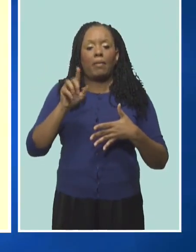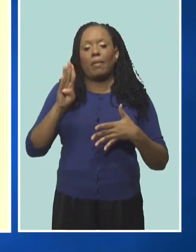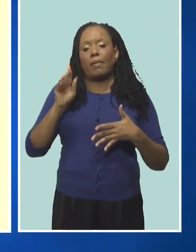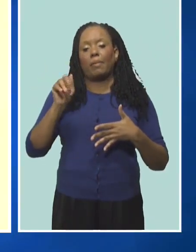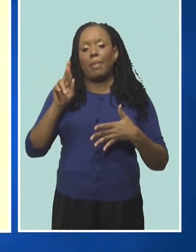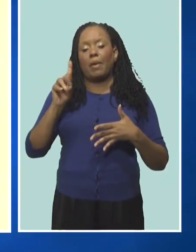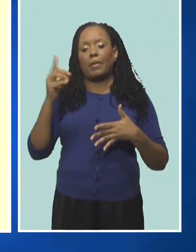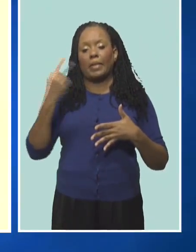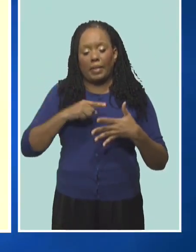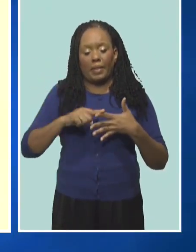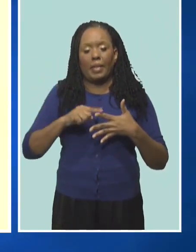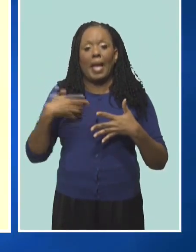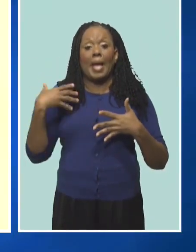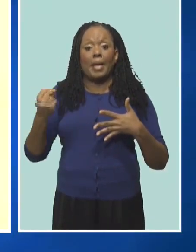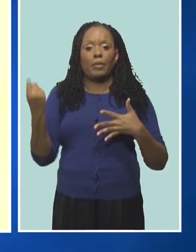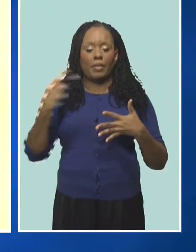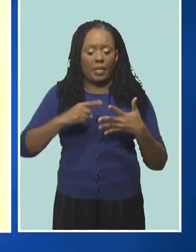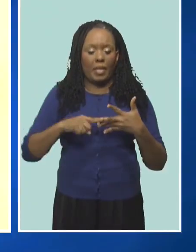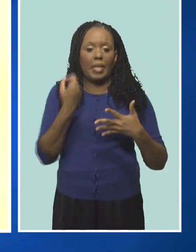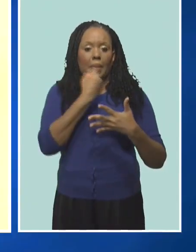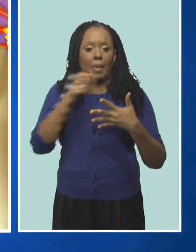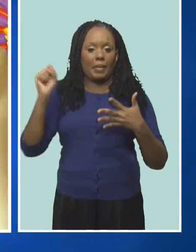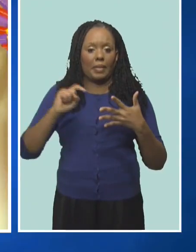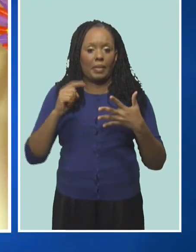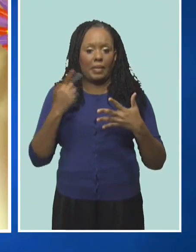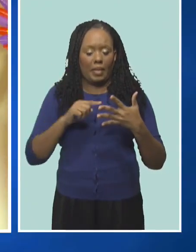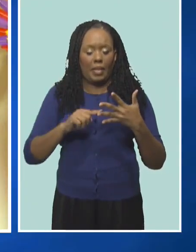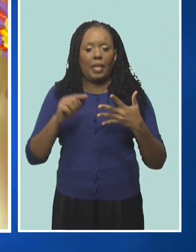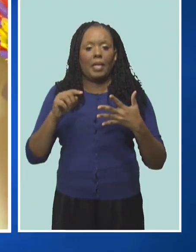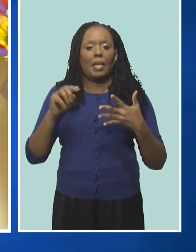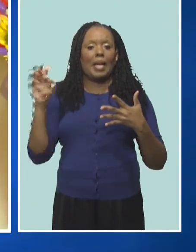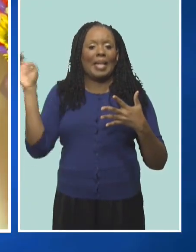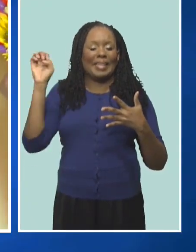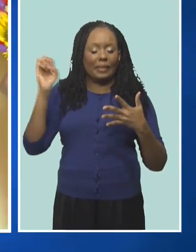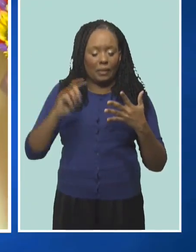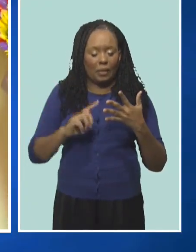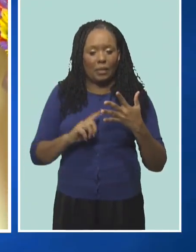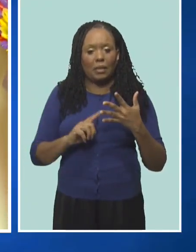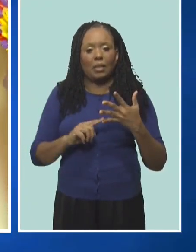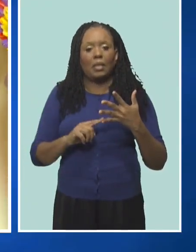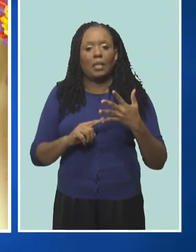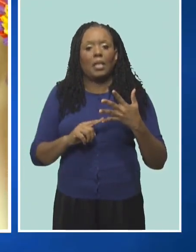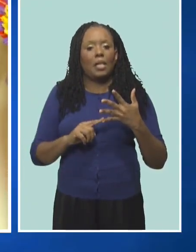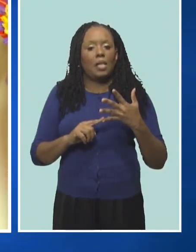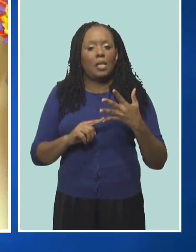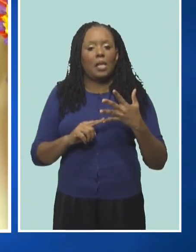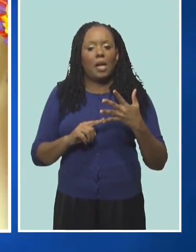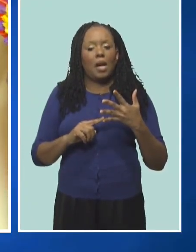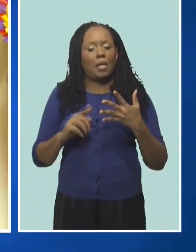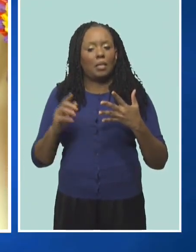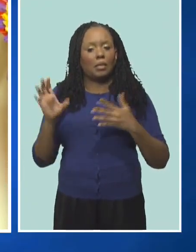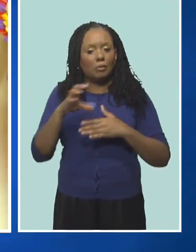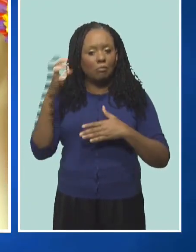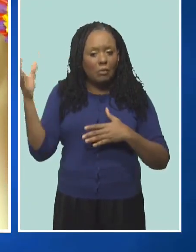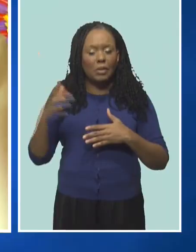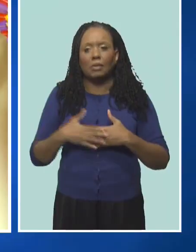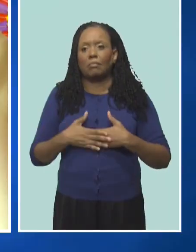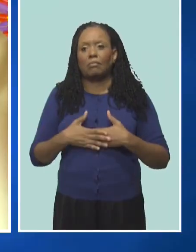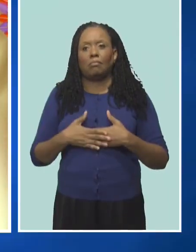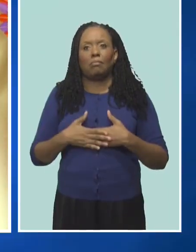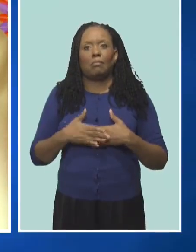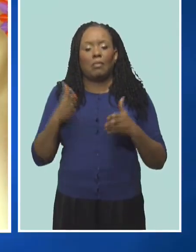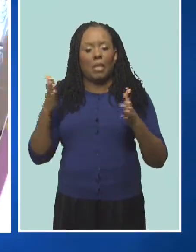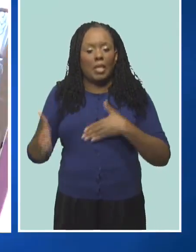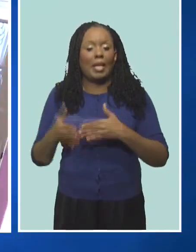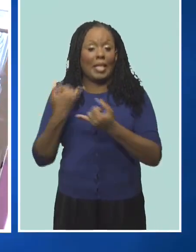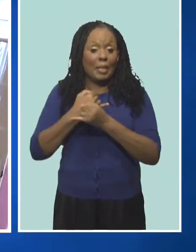Day, Heroes Day, Emancipation Day, Easter is all. And you could see in the costume actually what I'm depicting. She will